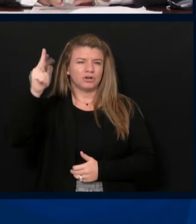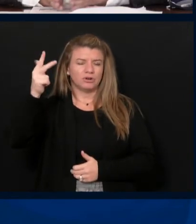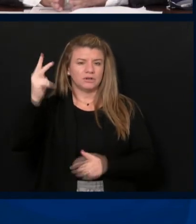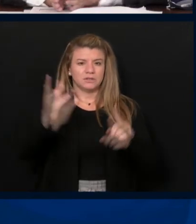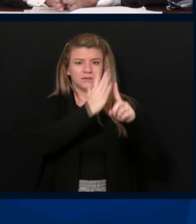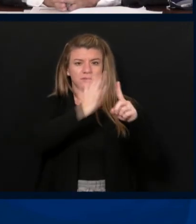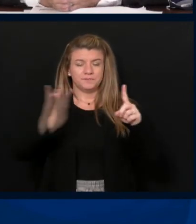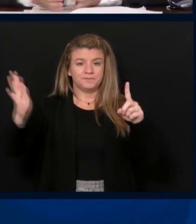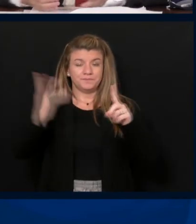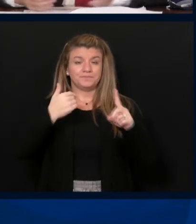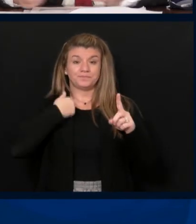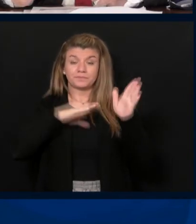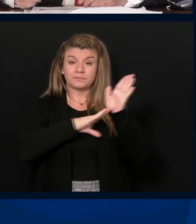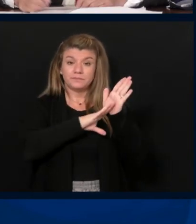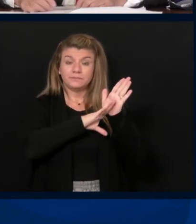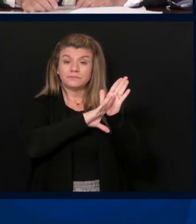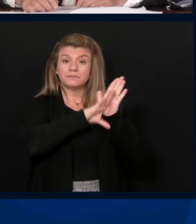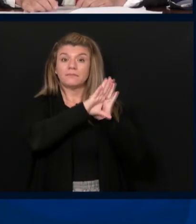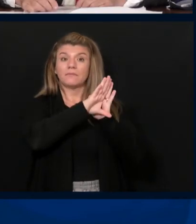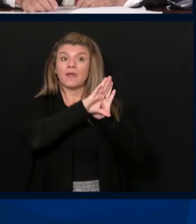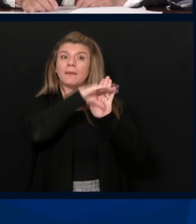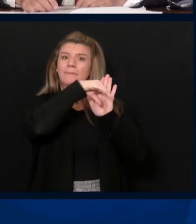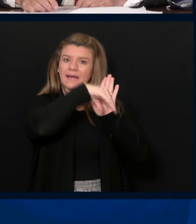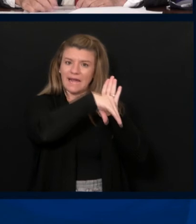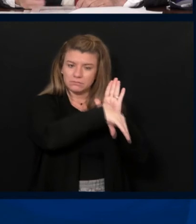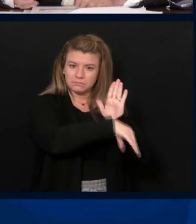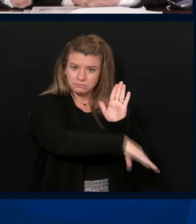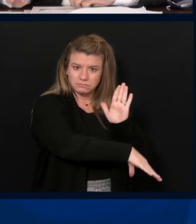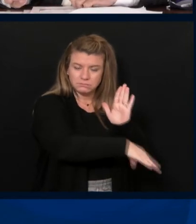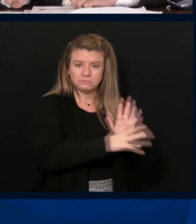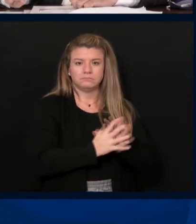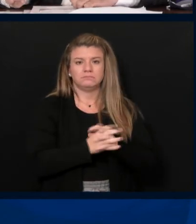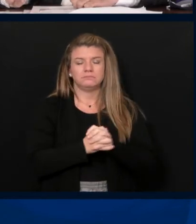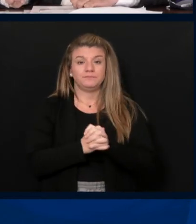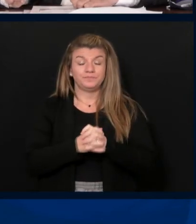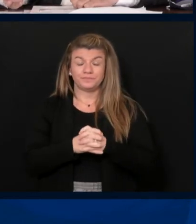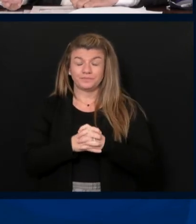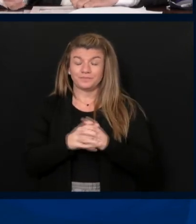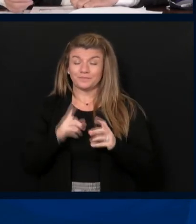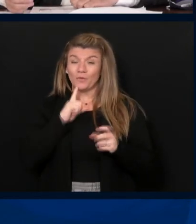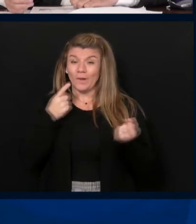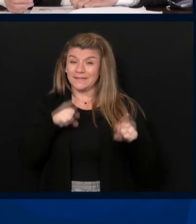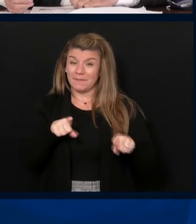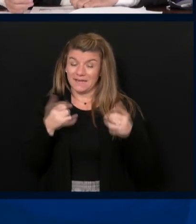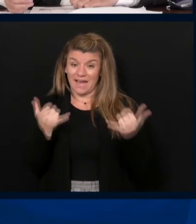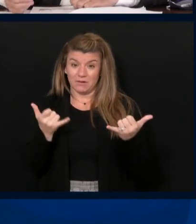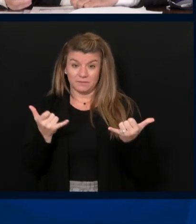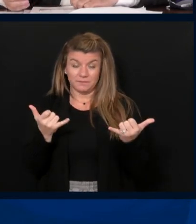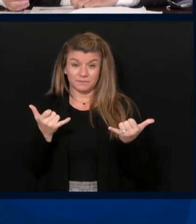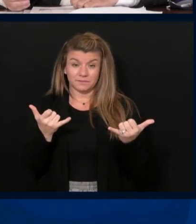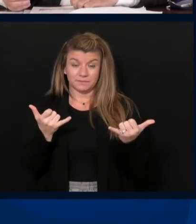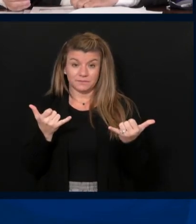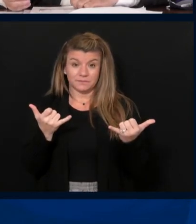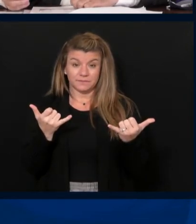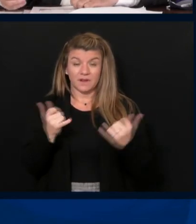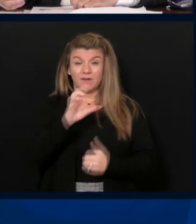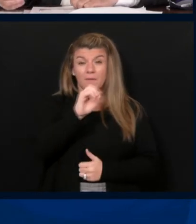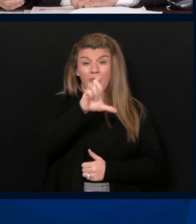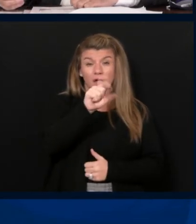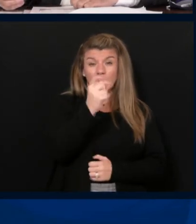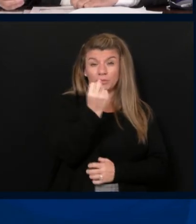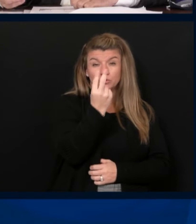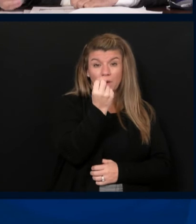we peaked and we started down. The problem here is just this. From October the 12th